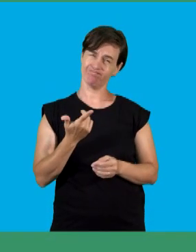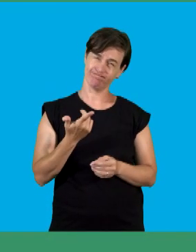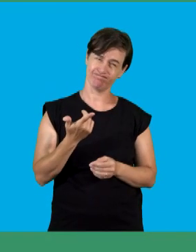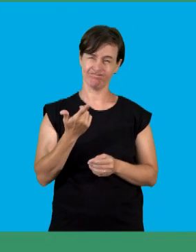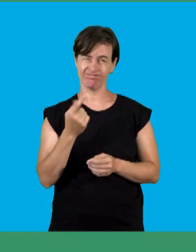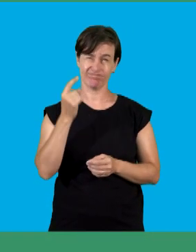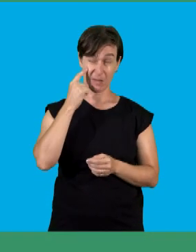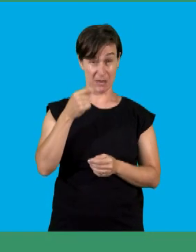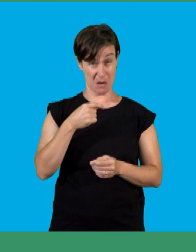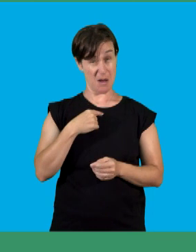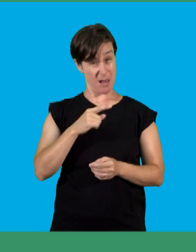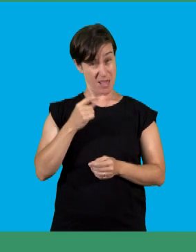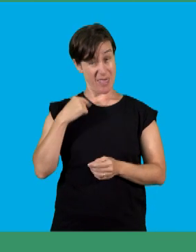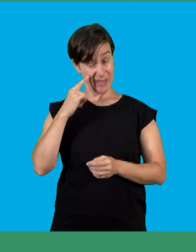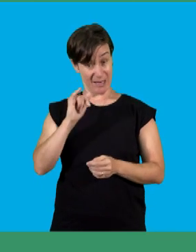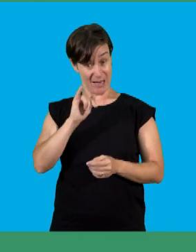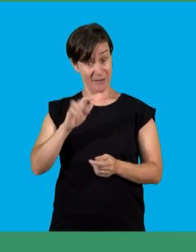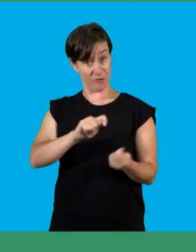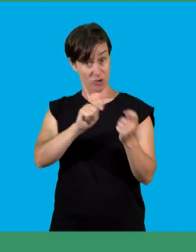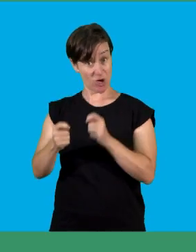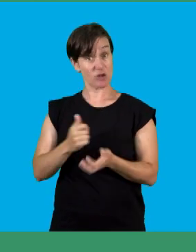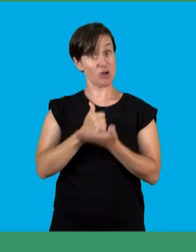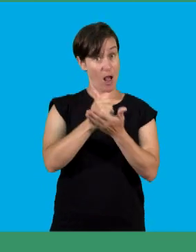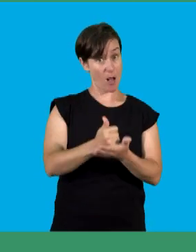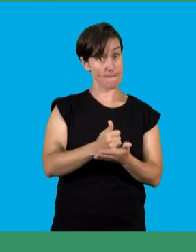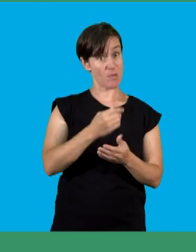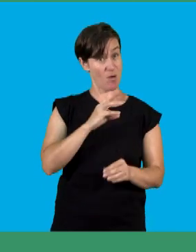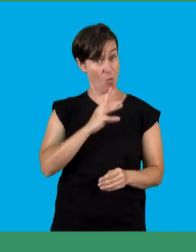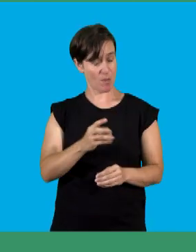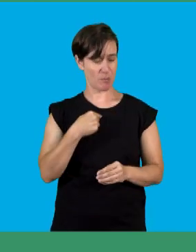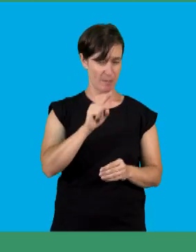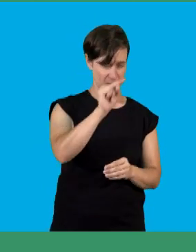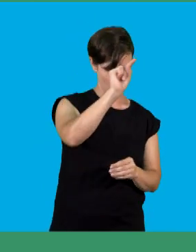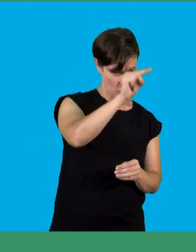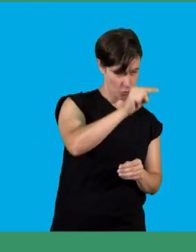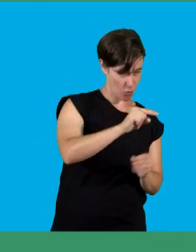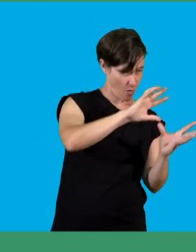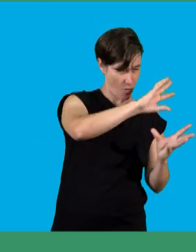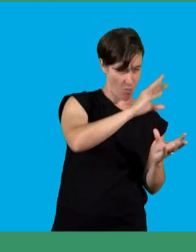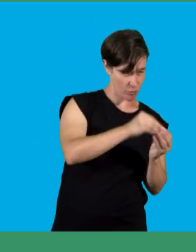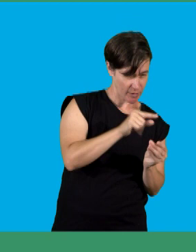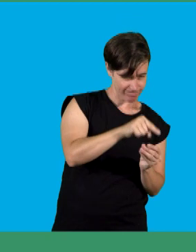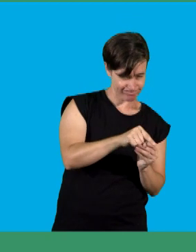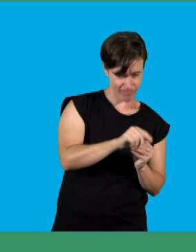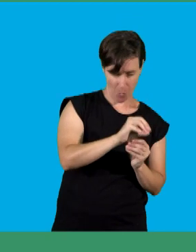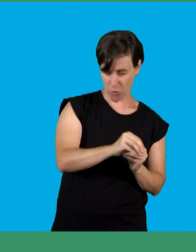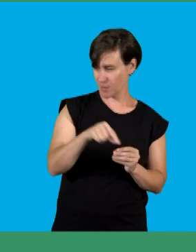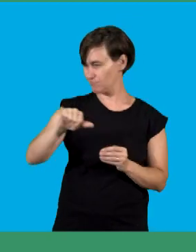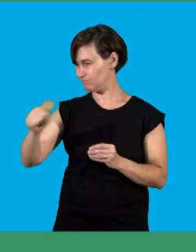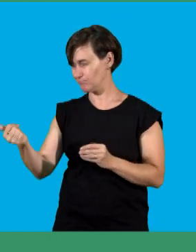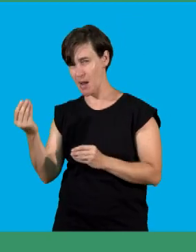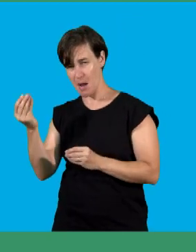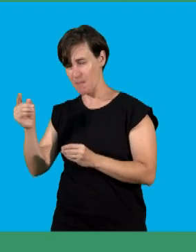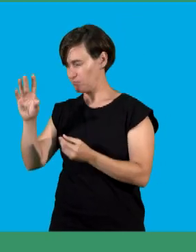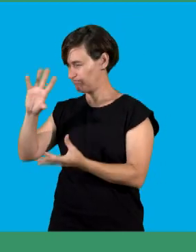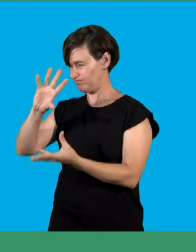After adding all the columns or all the forces, you'll rate them, and then you rate them on the other side. So you need to determine if change is viable.